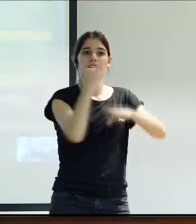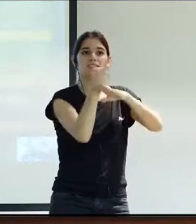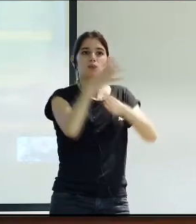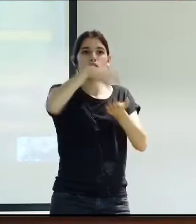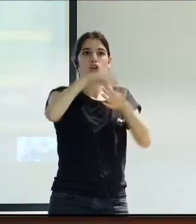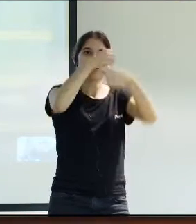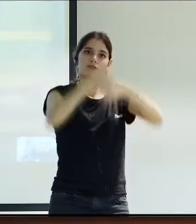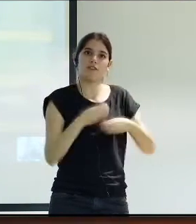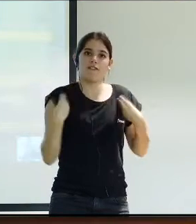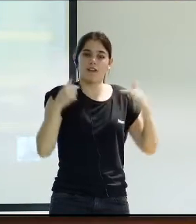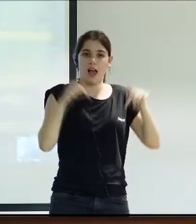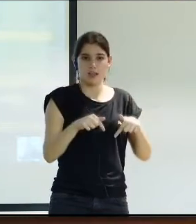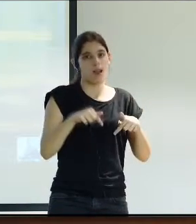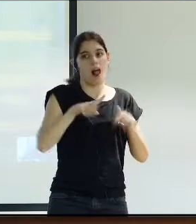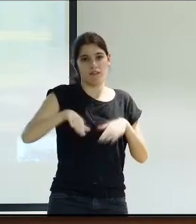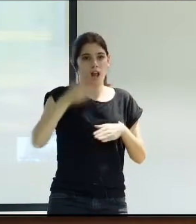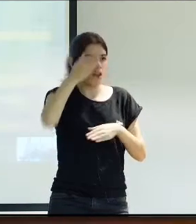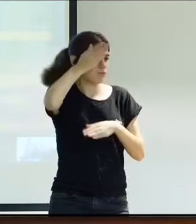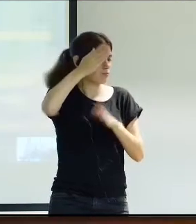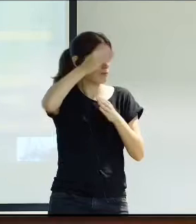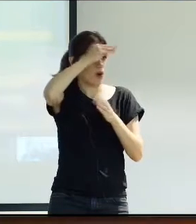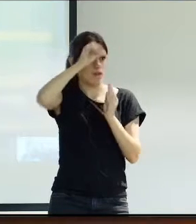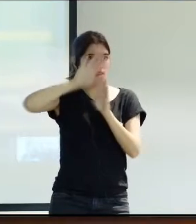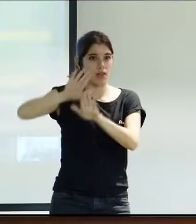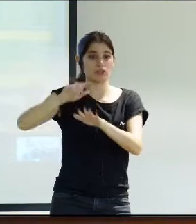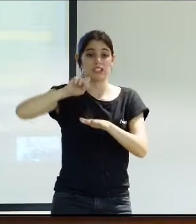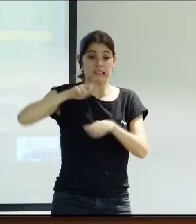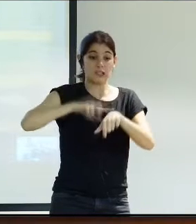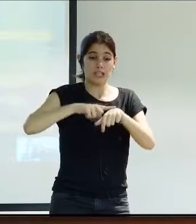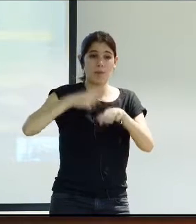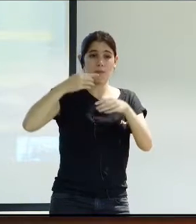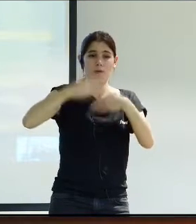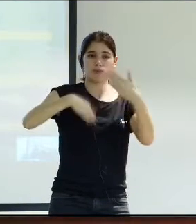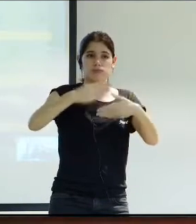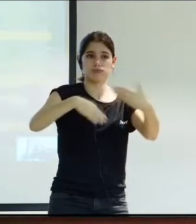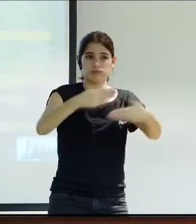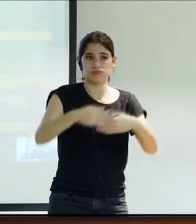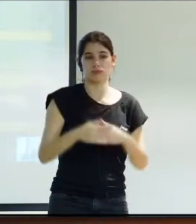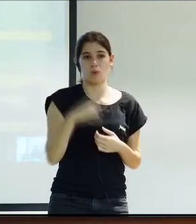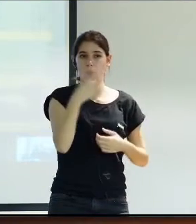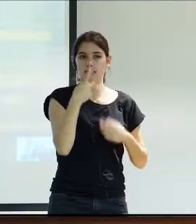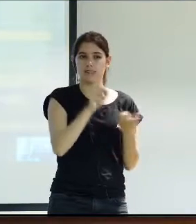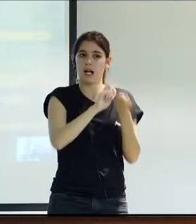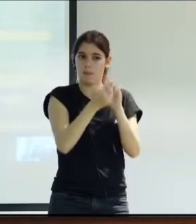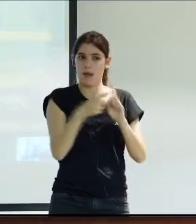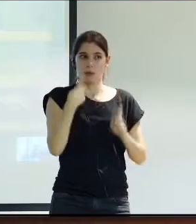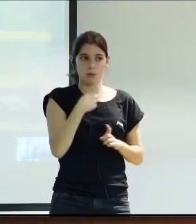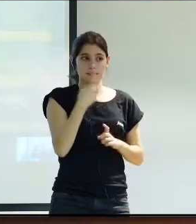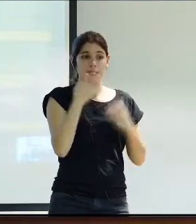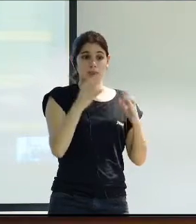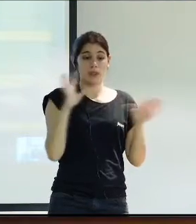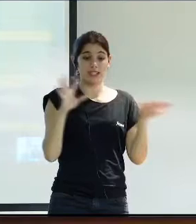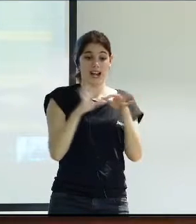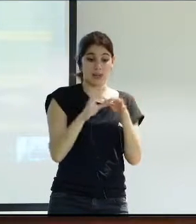And there is an interrelationship between living in independently in accordance